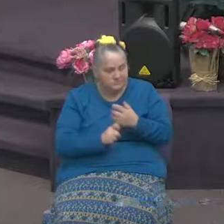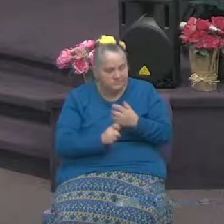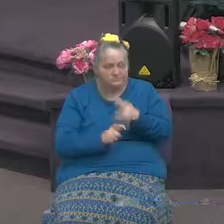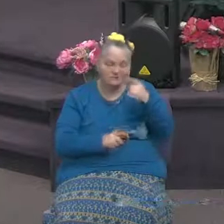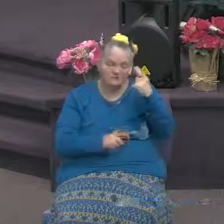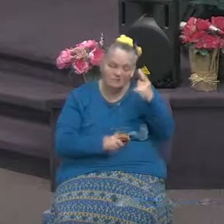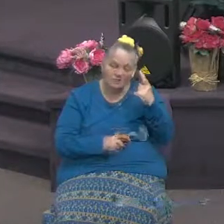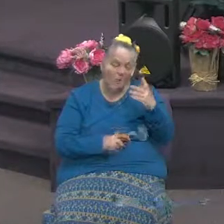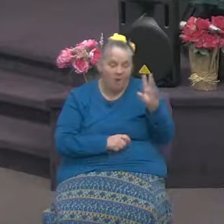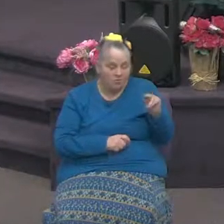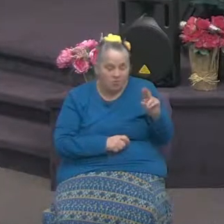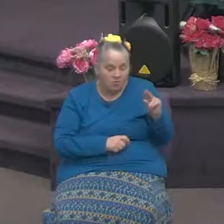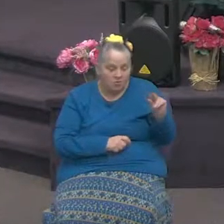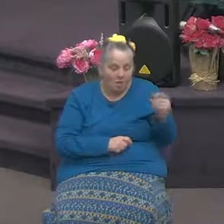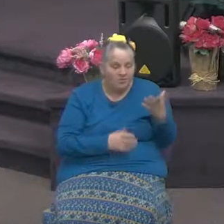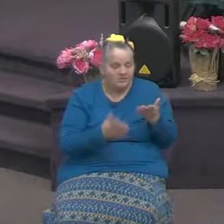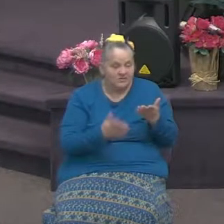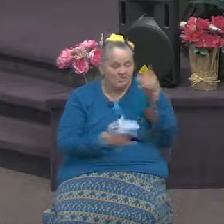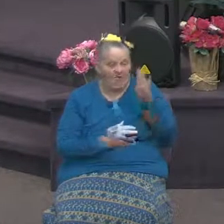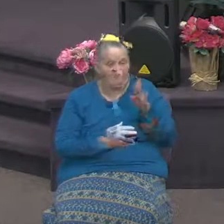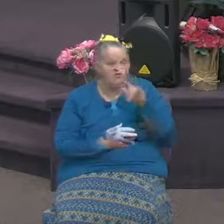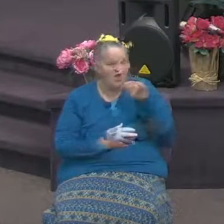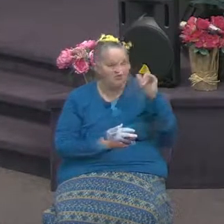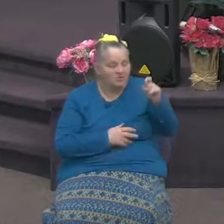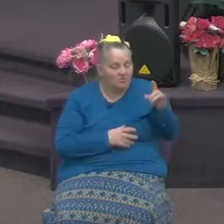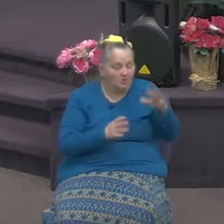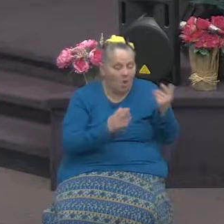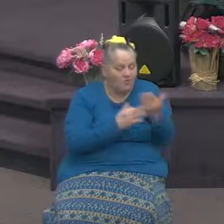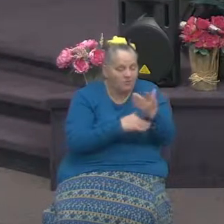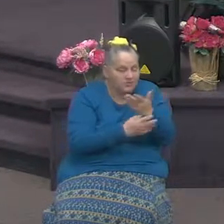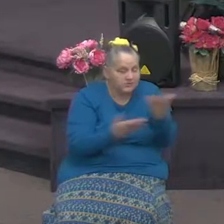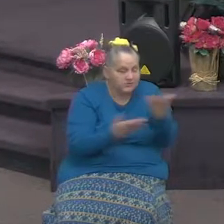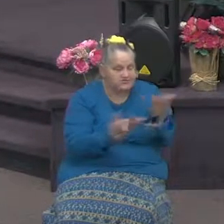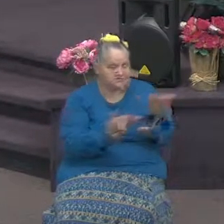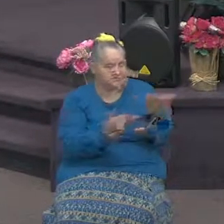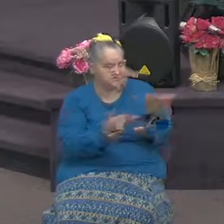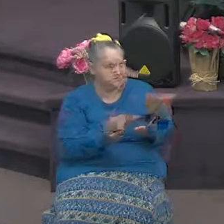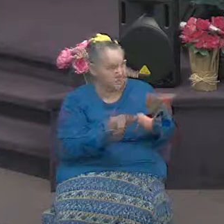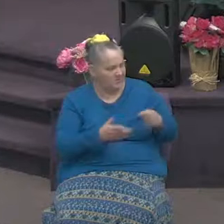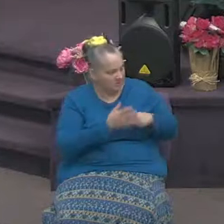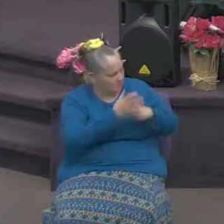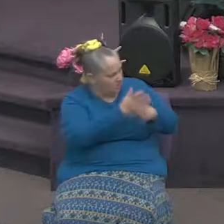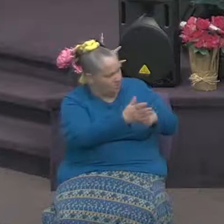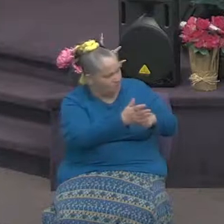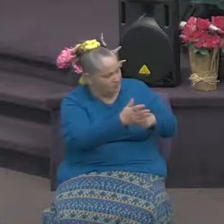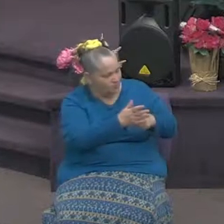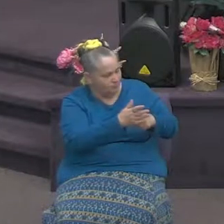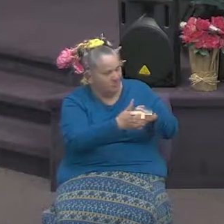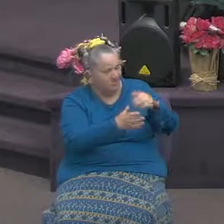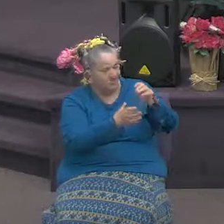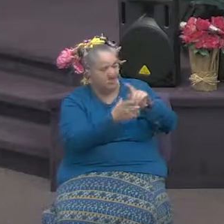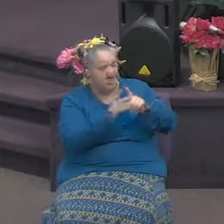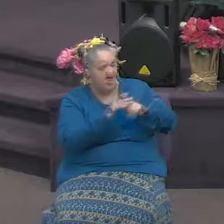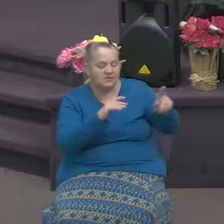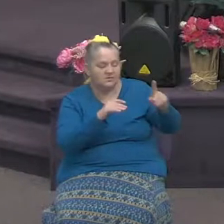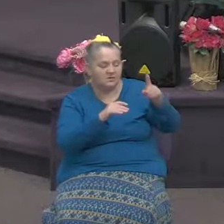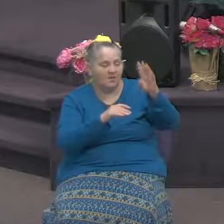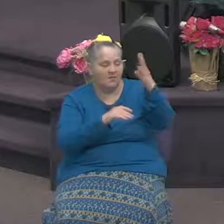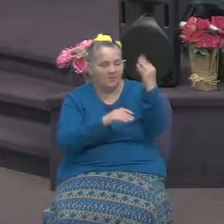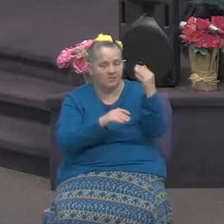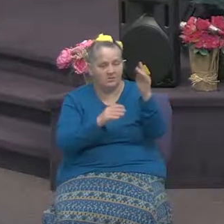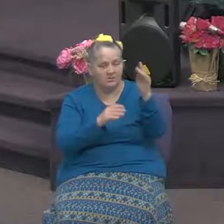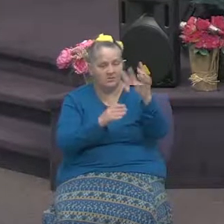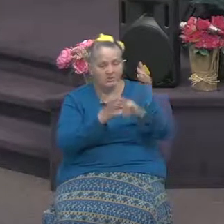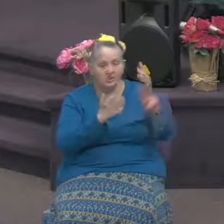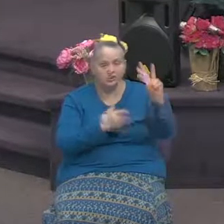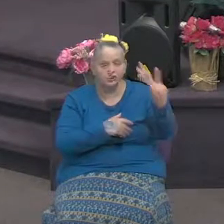We think, oh, no, no. If we serve God, we're not supposed to go through that stuff. Let me show you something. Exodus 14, verse